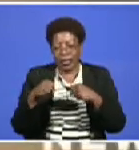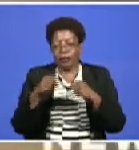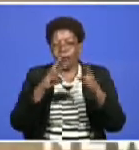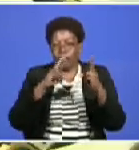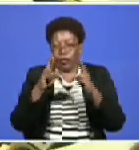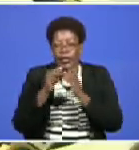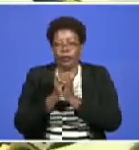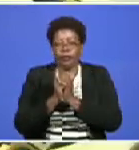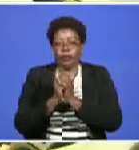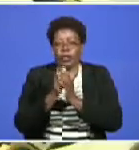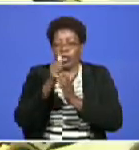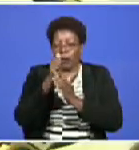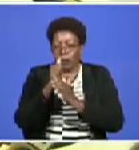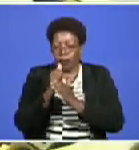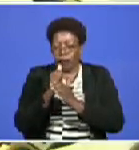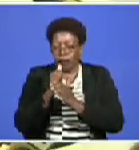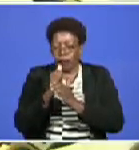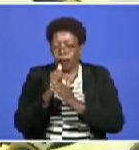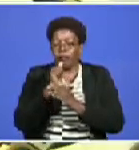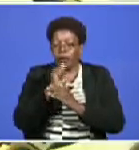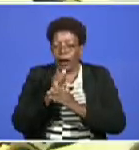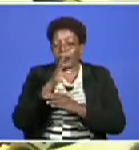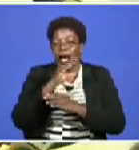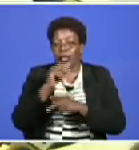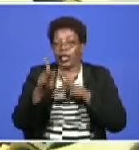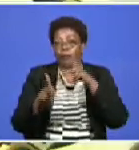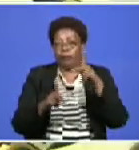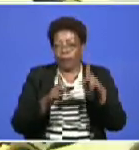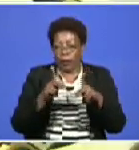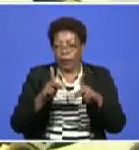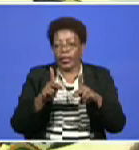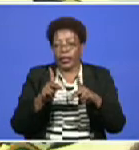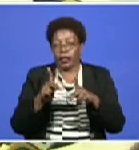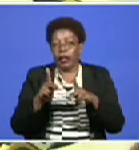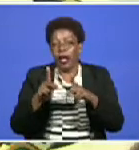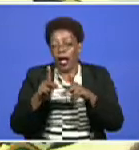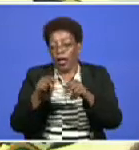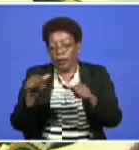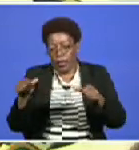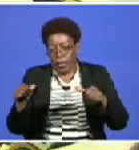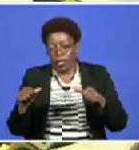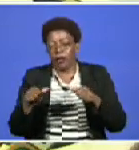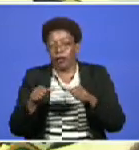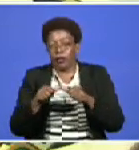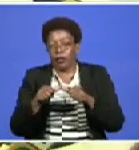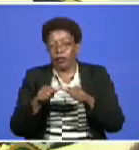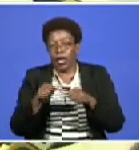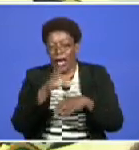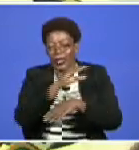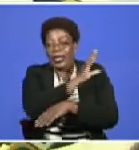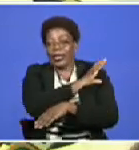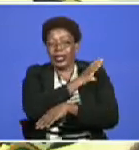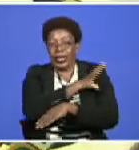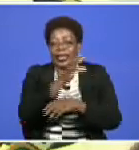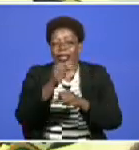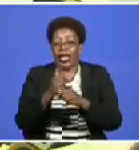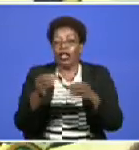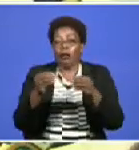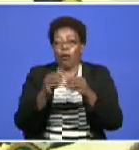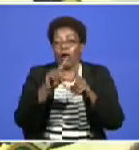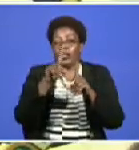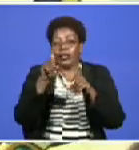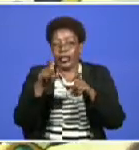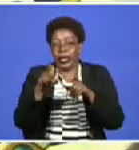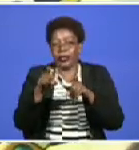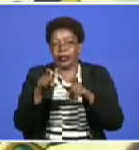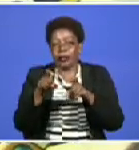the public sector and the private sector, whether that's in hospital and or in our community clinic settings, we're seeing more testing getting done.